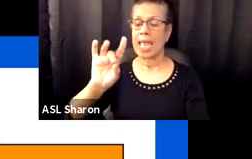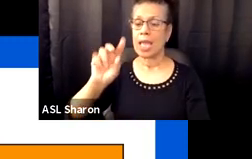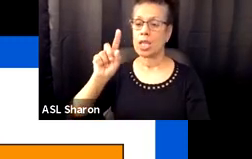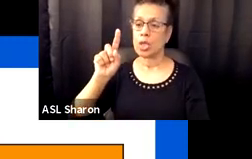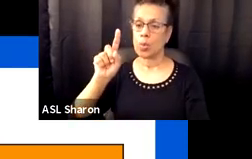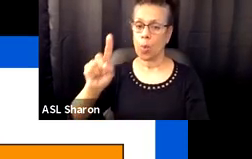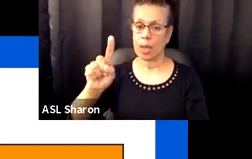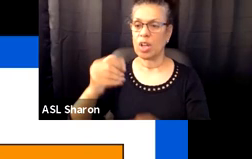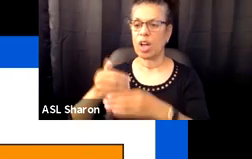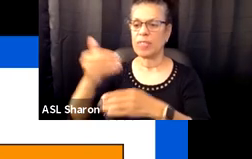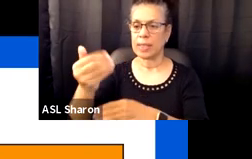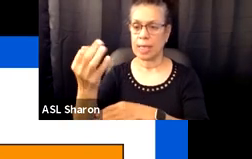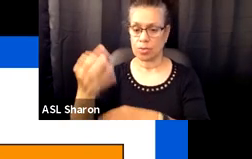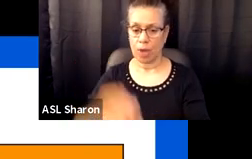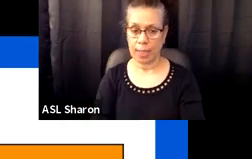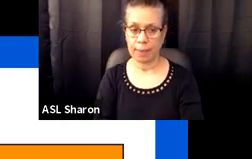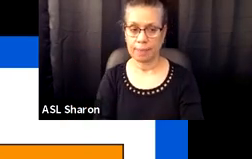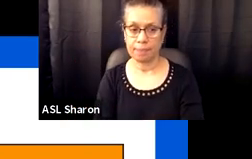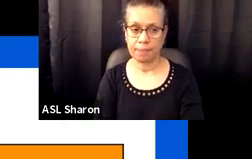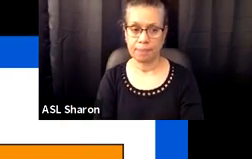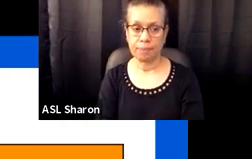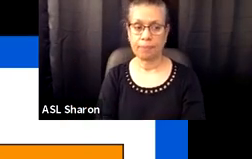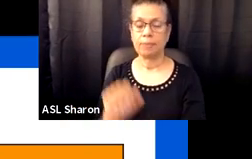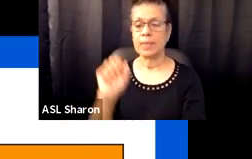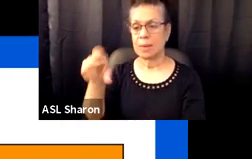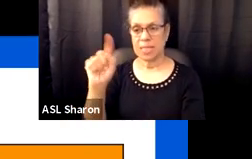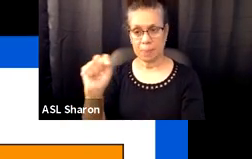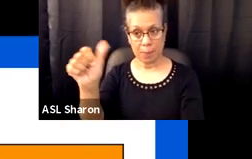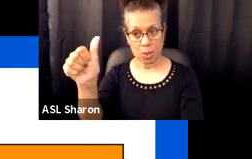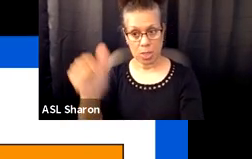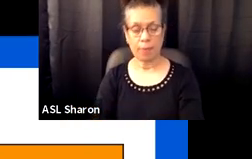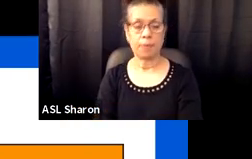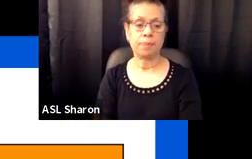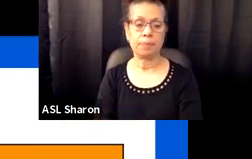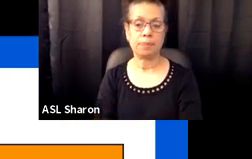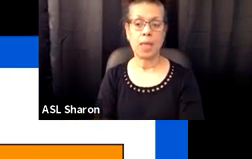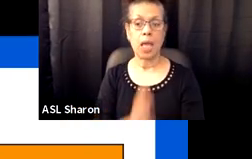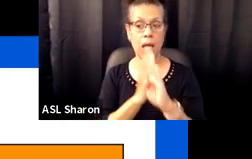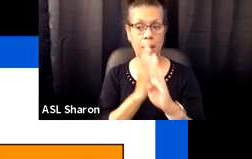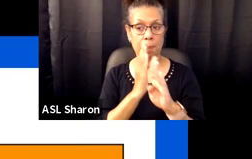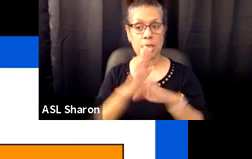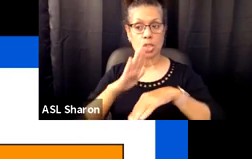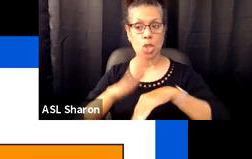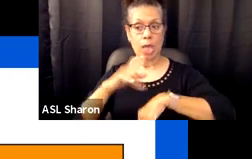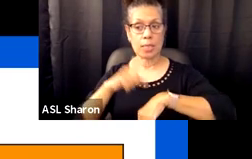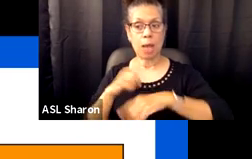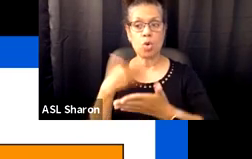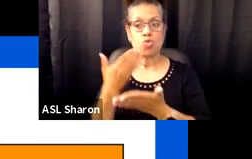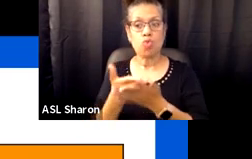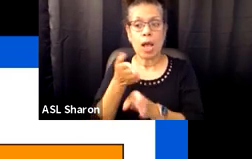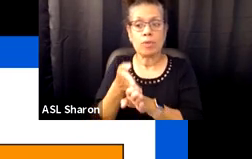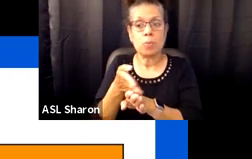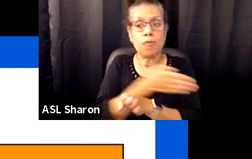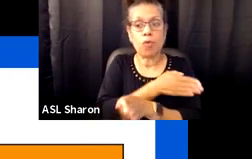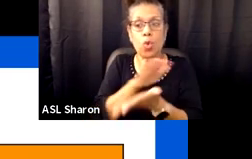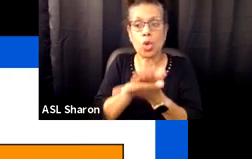friday september 10th a bus considered on time arrives before the school battle